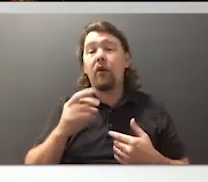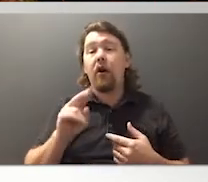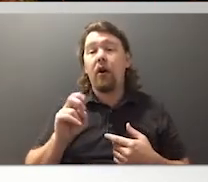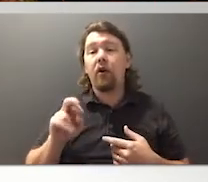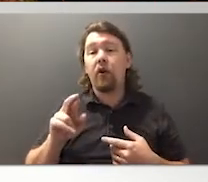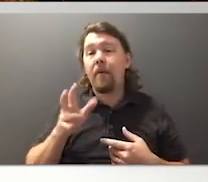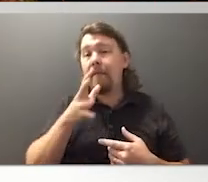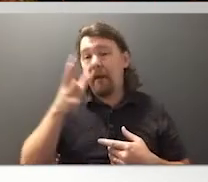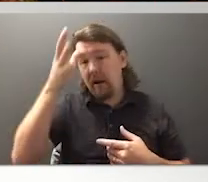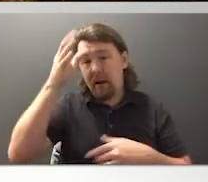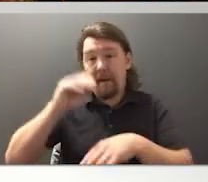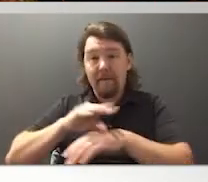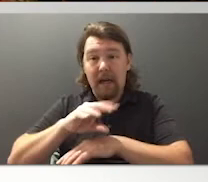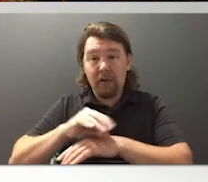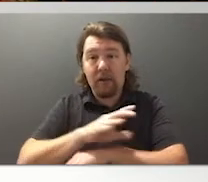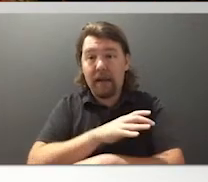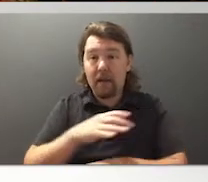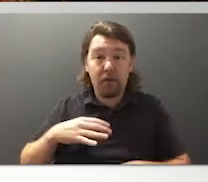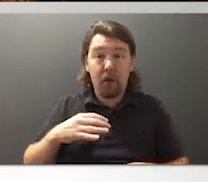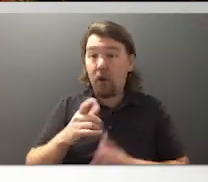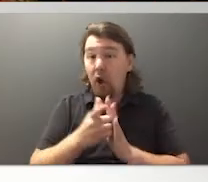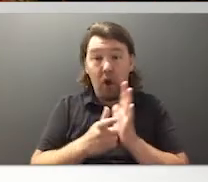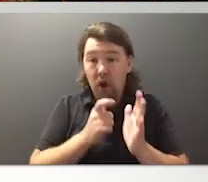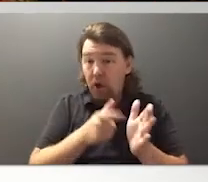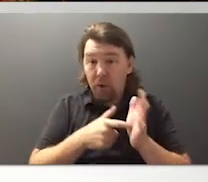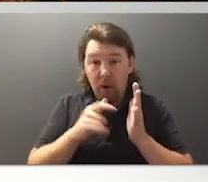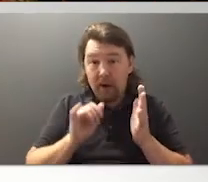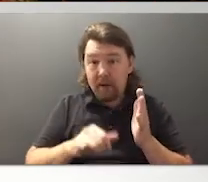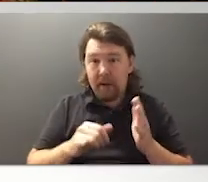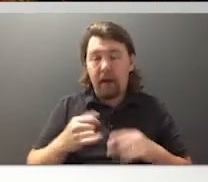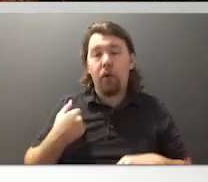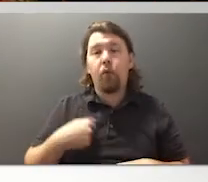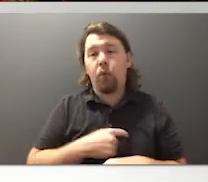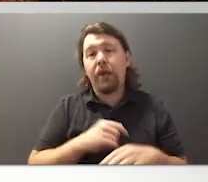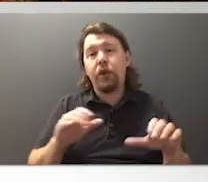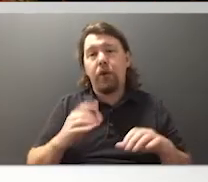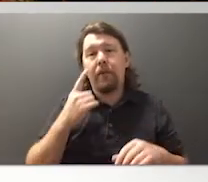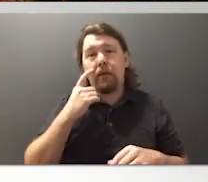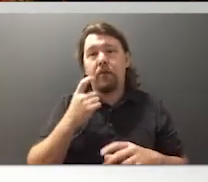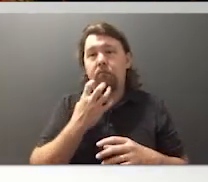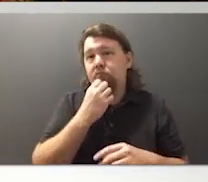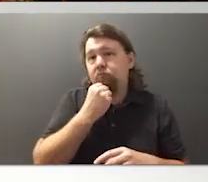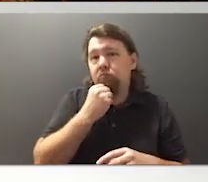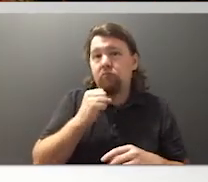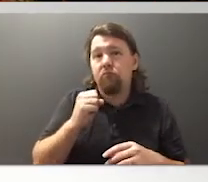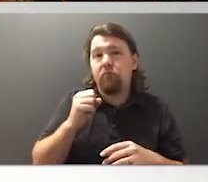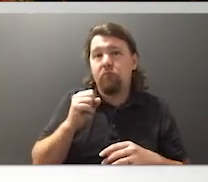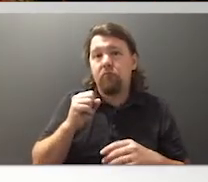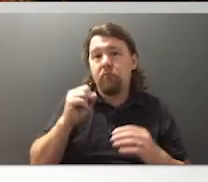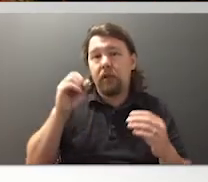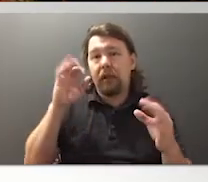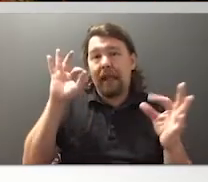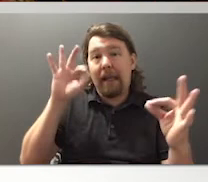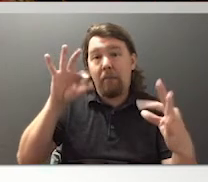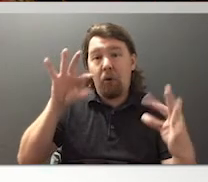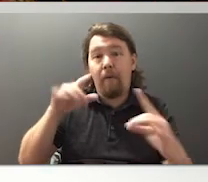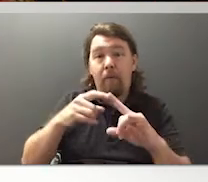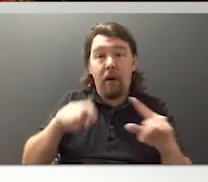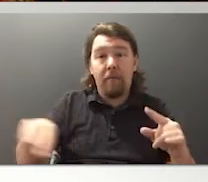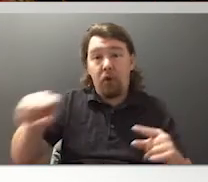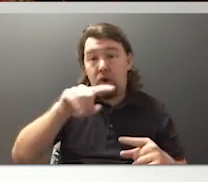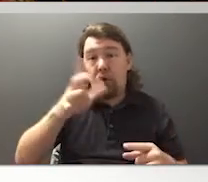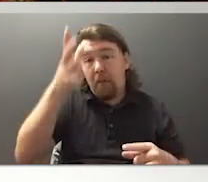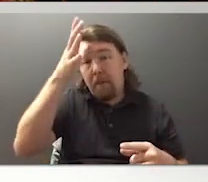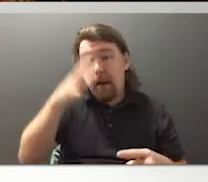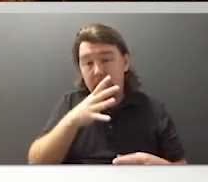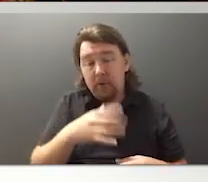are not required by law to have it. We do it because we value the input from parents. We have